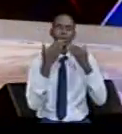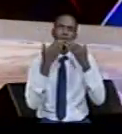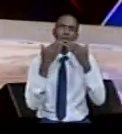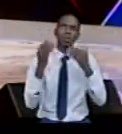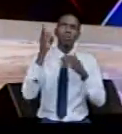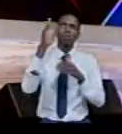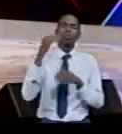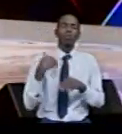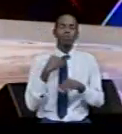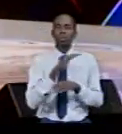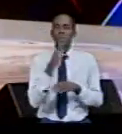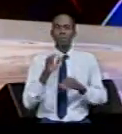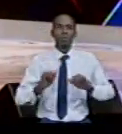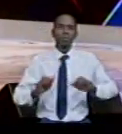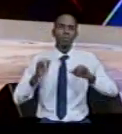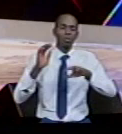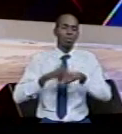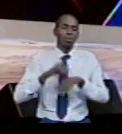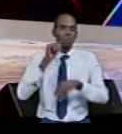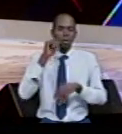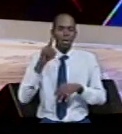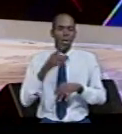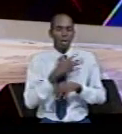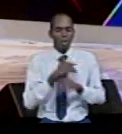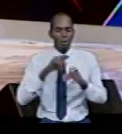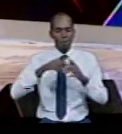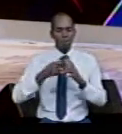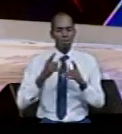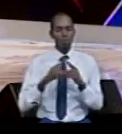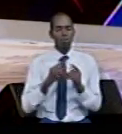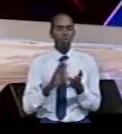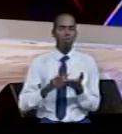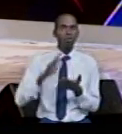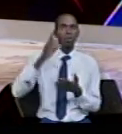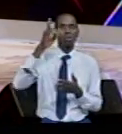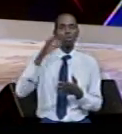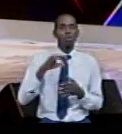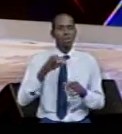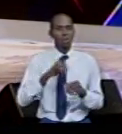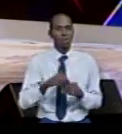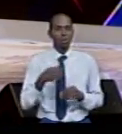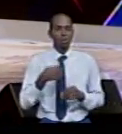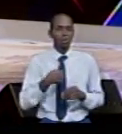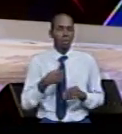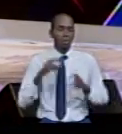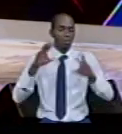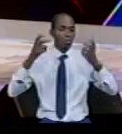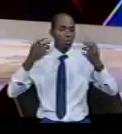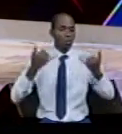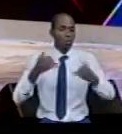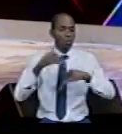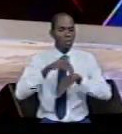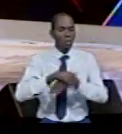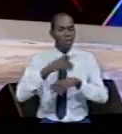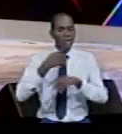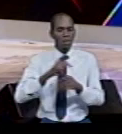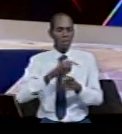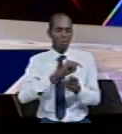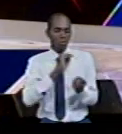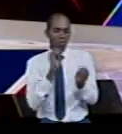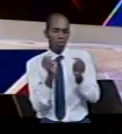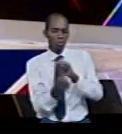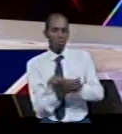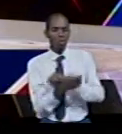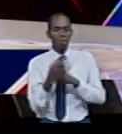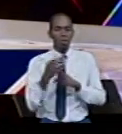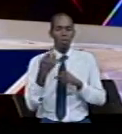they glorified God in me. That's what we're looking at tonight, the transformation of a